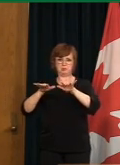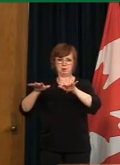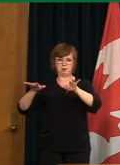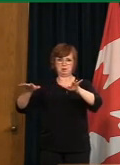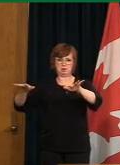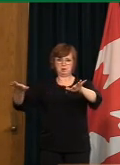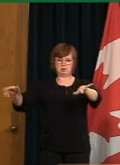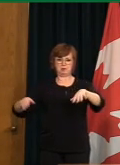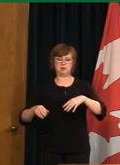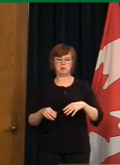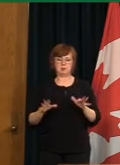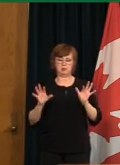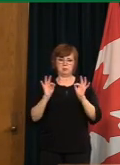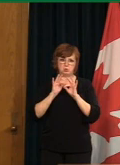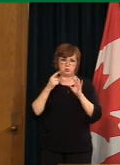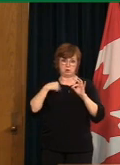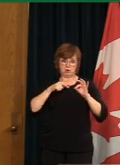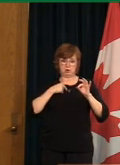things out.